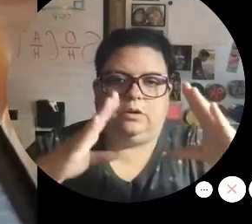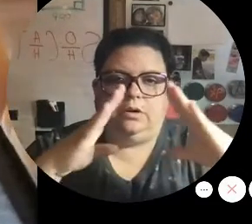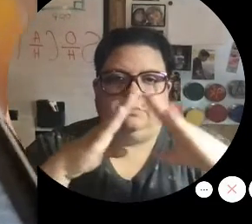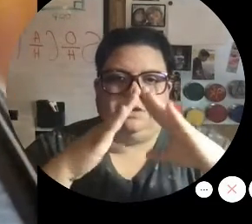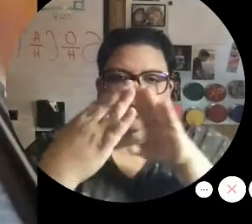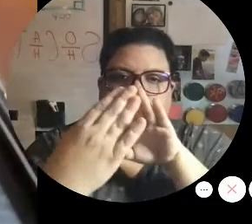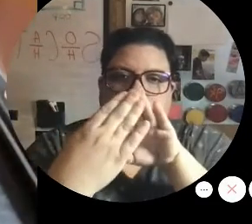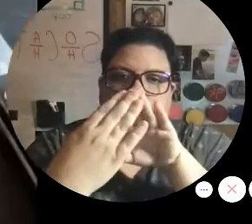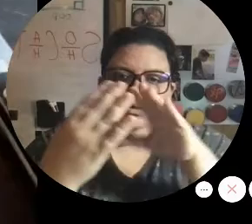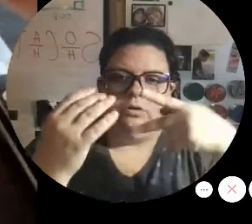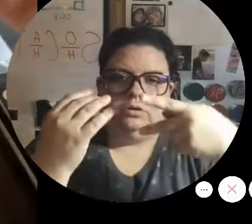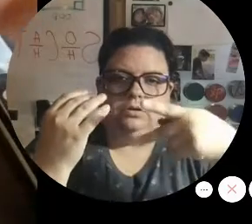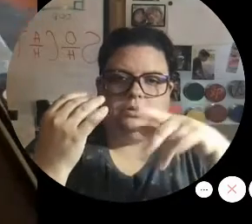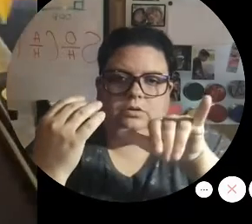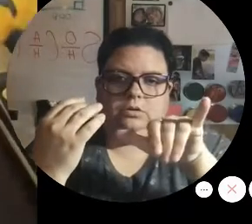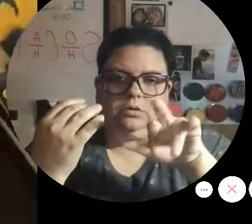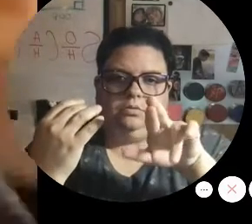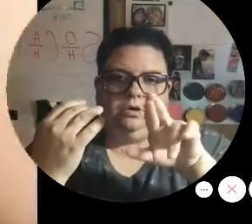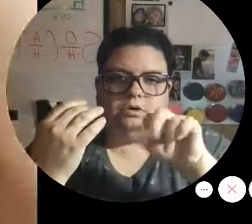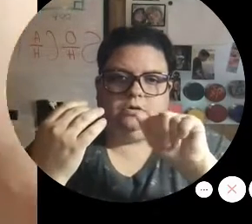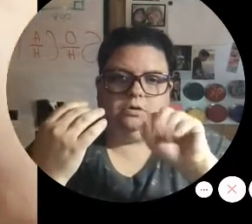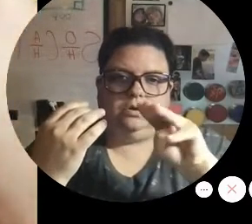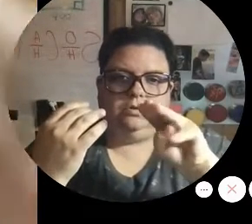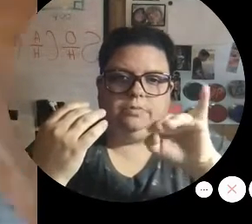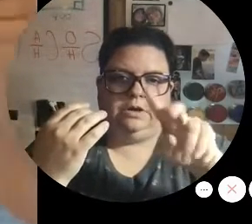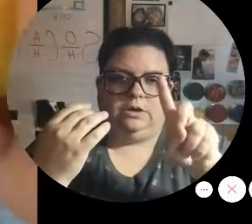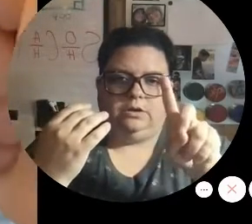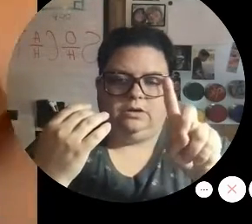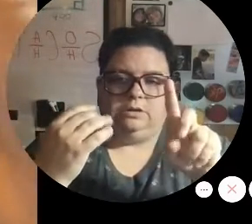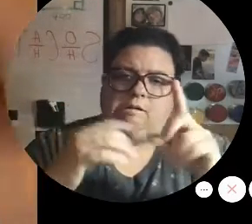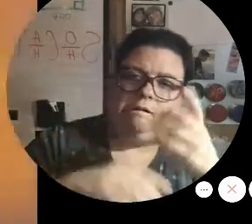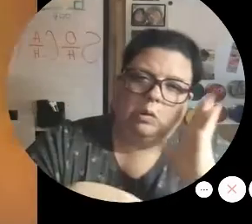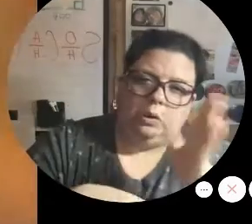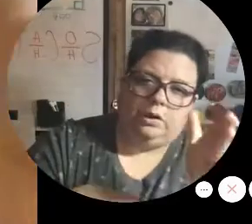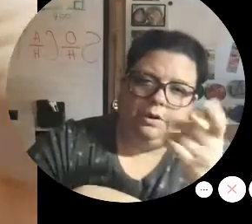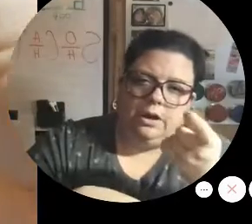That's going to be a little bit trickier, so